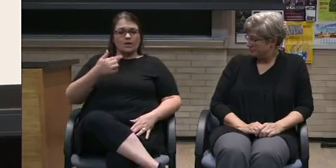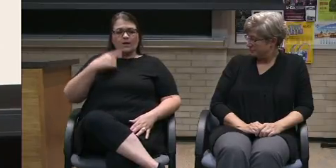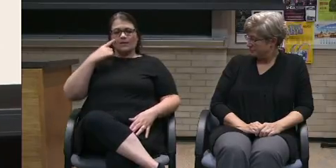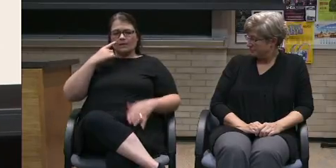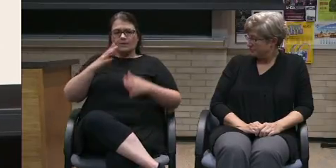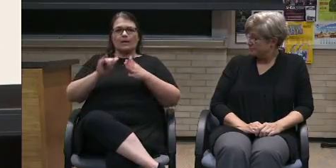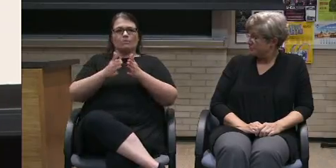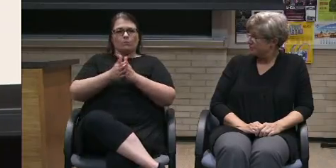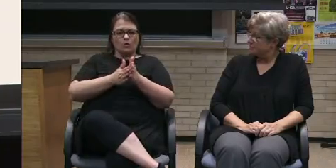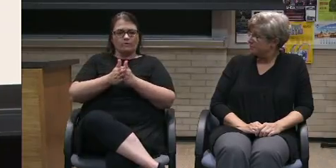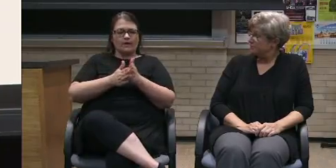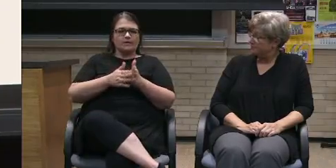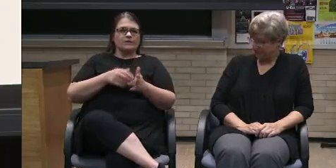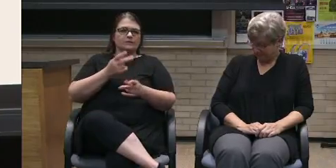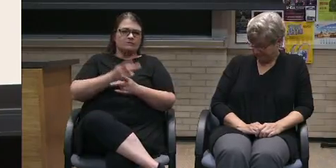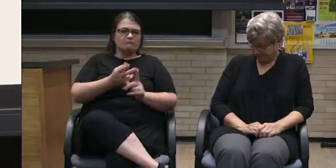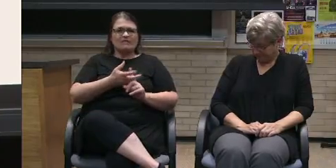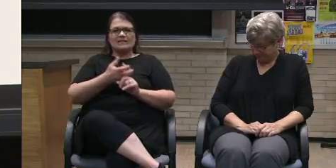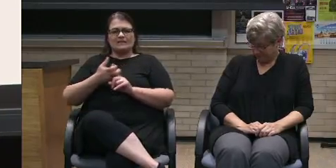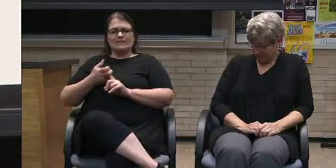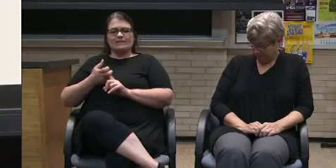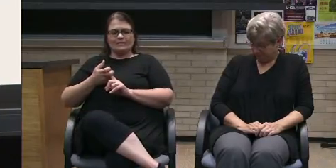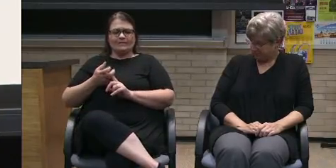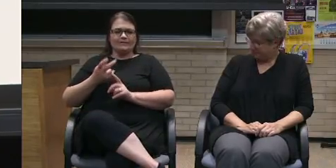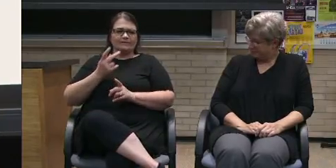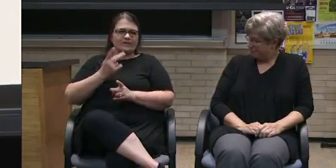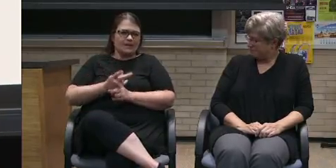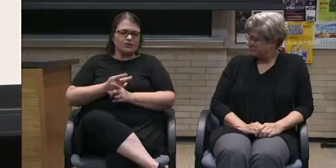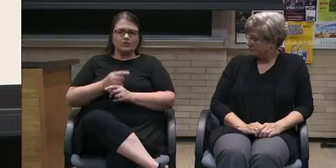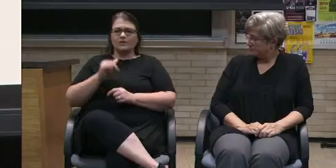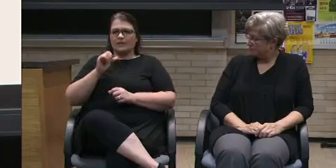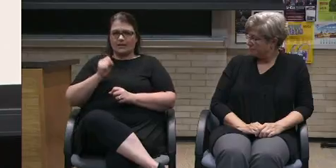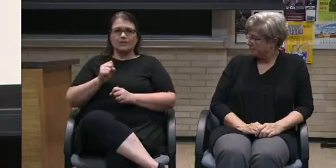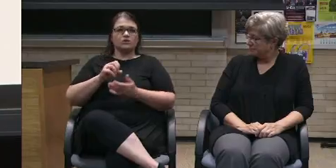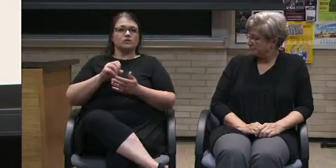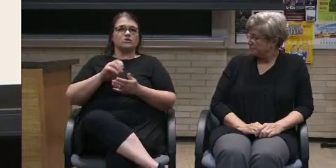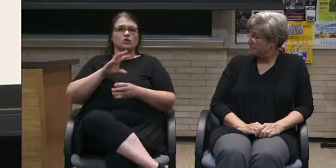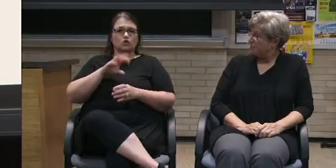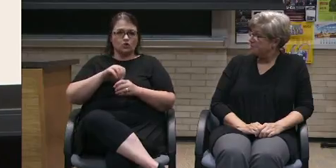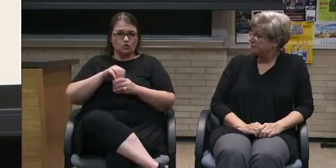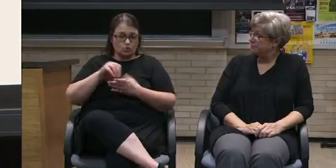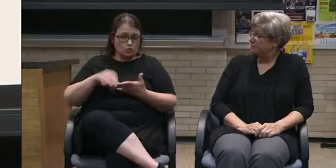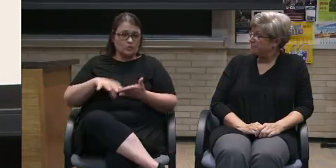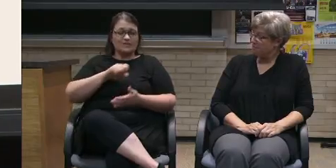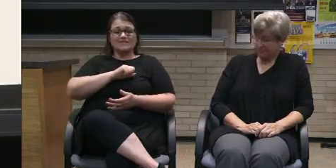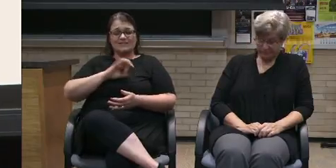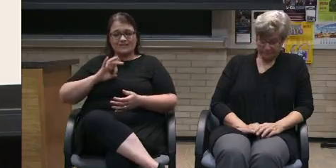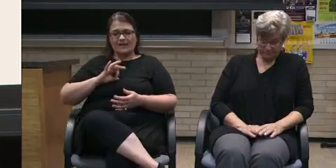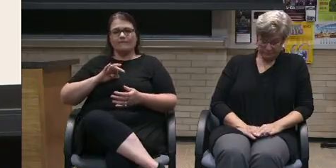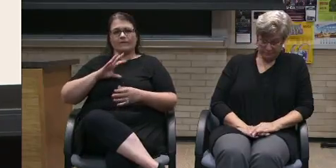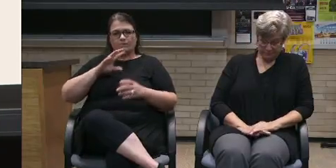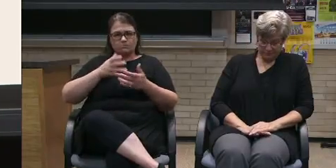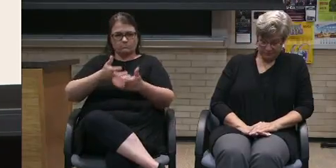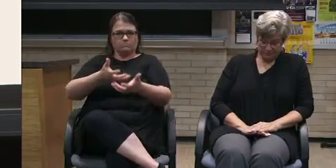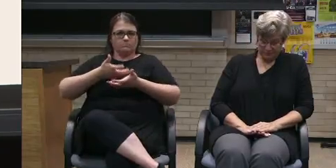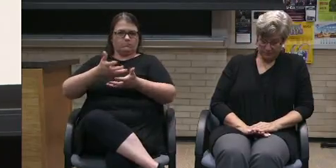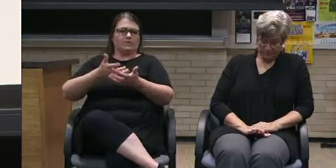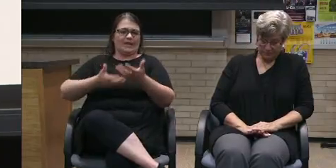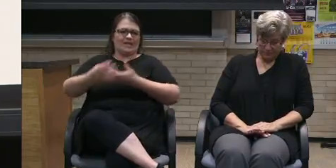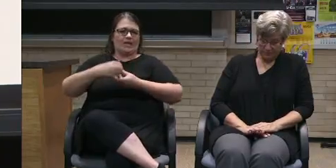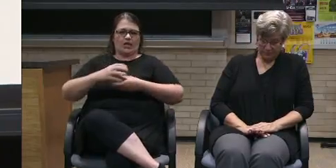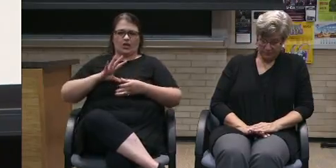retention are the engagement between students and faculty and staff. I was in charge of the Metro Center in downtown Rochester, and so one of the things